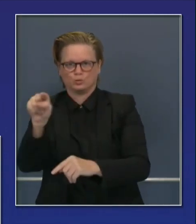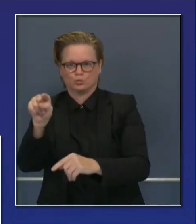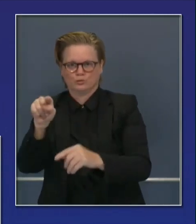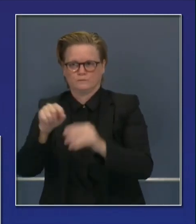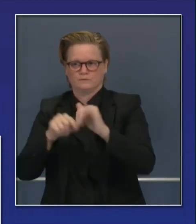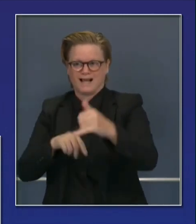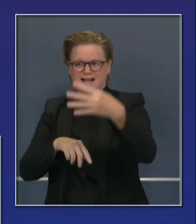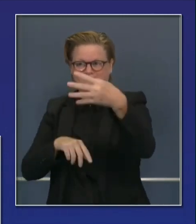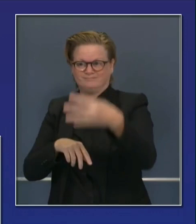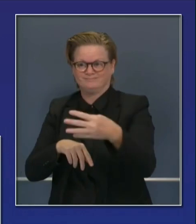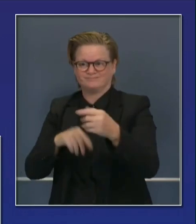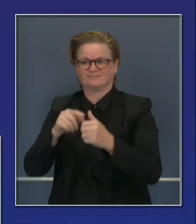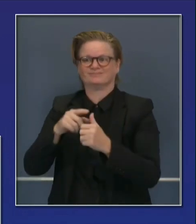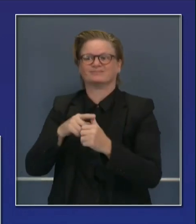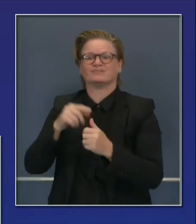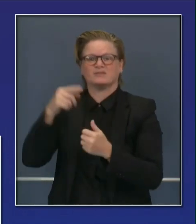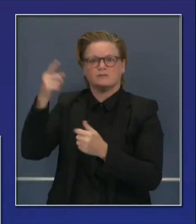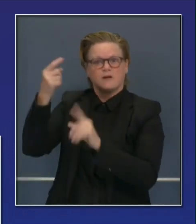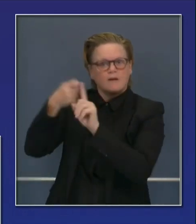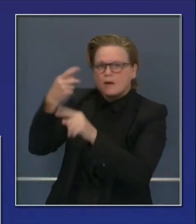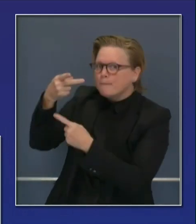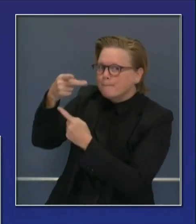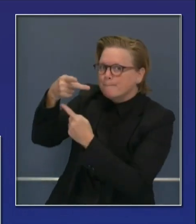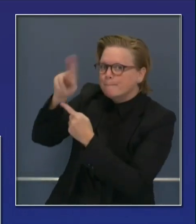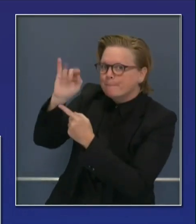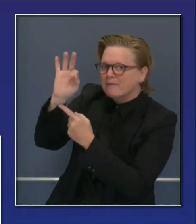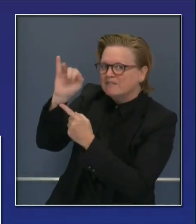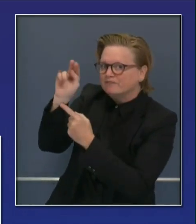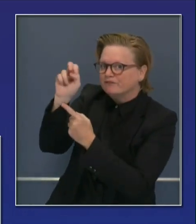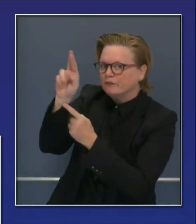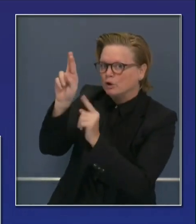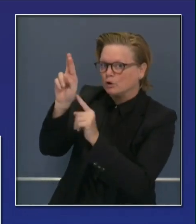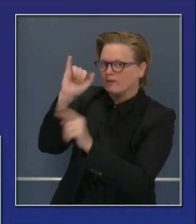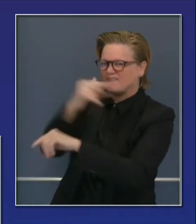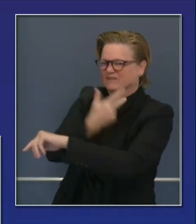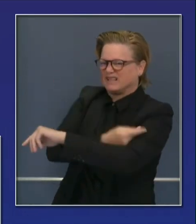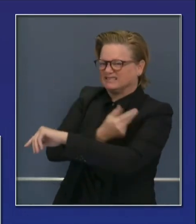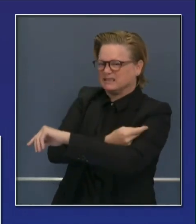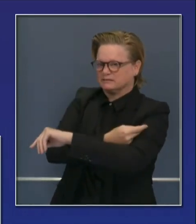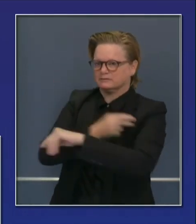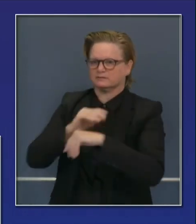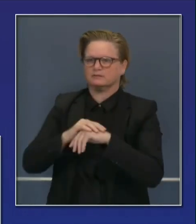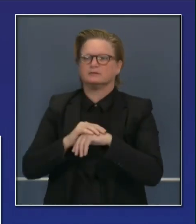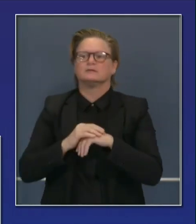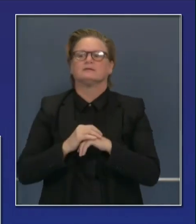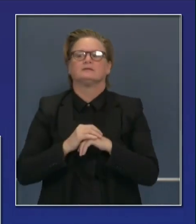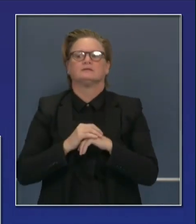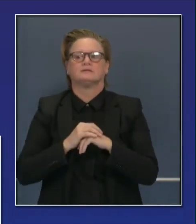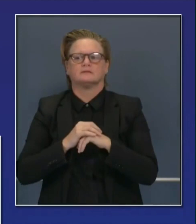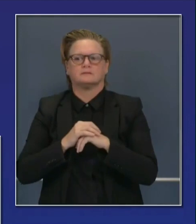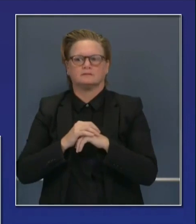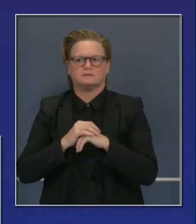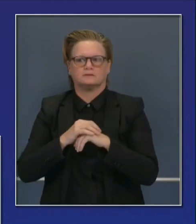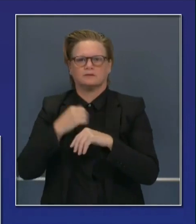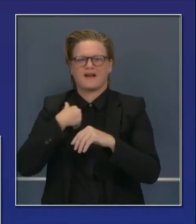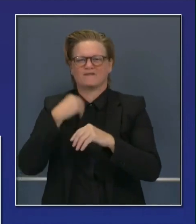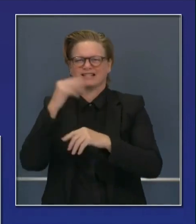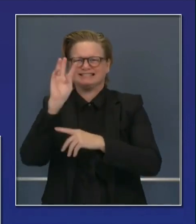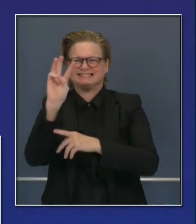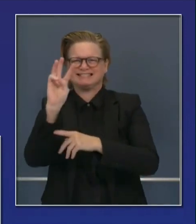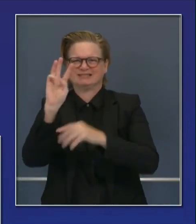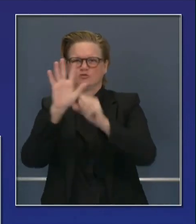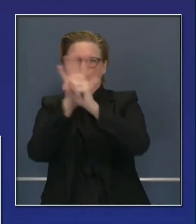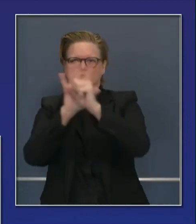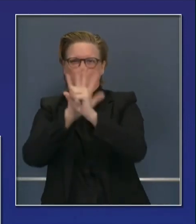Pfizer will go to 3 tiers in 6 regions in the state. I'll get to the regions in a moment. Tier 1,